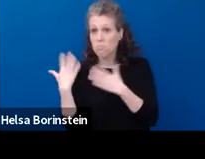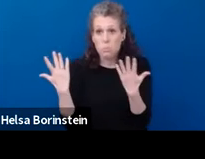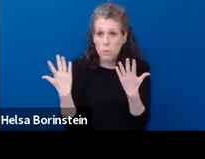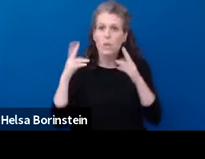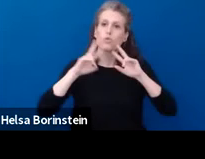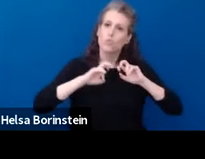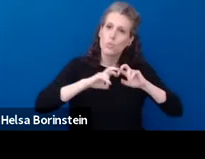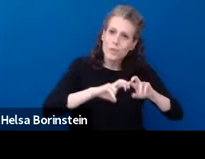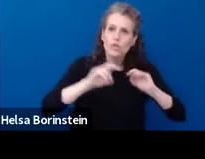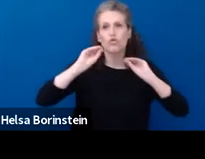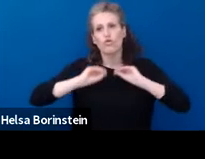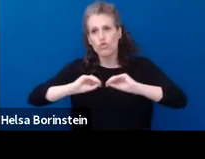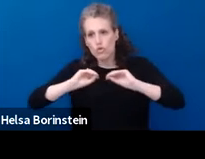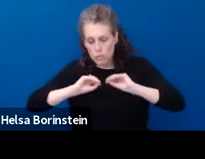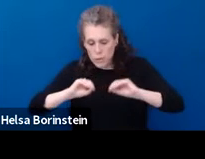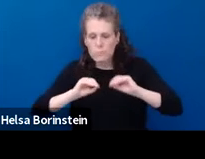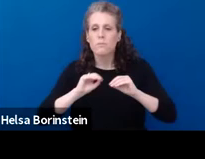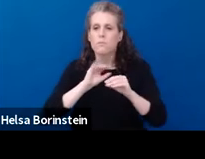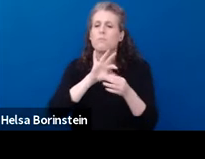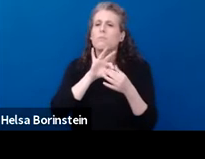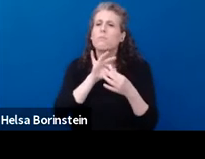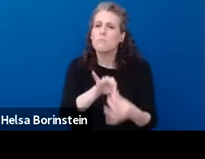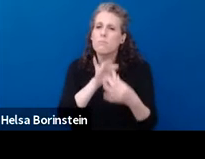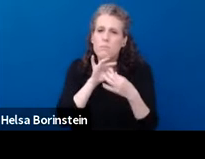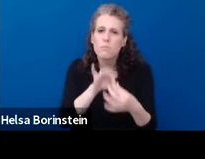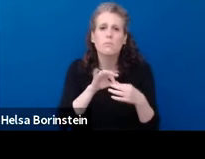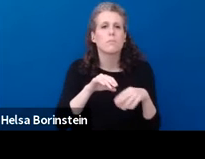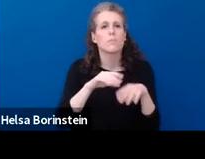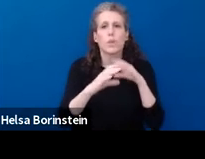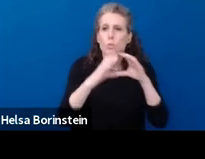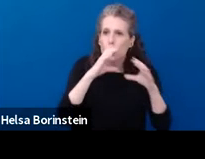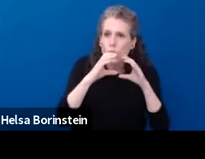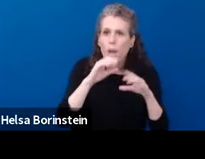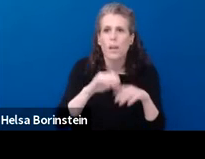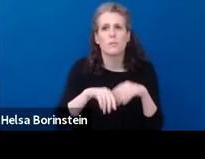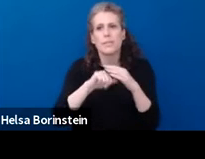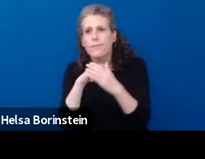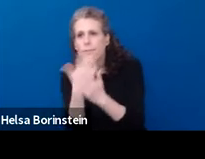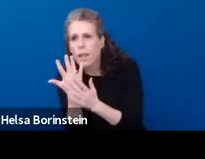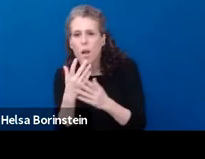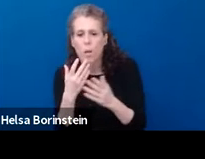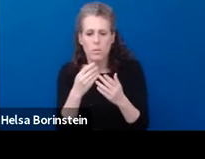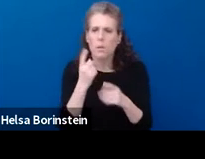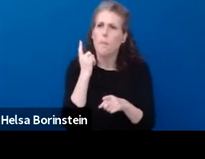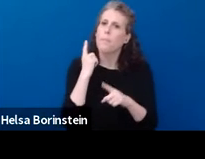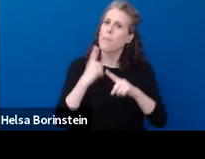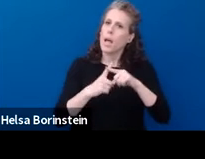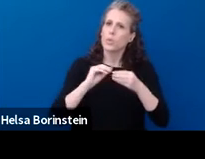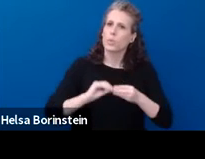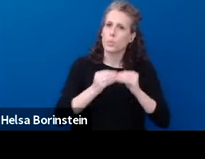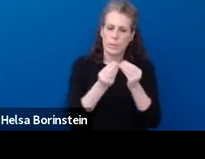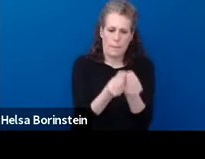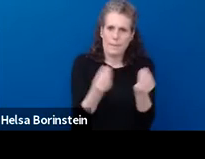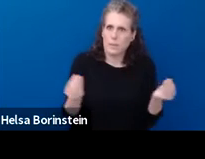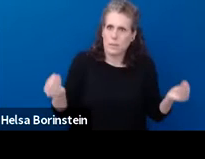training, engage in development, communicate, exercise influence, and produce materials with